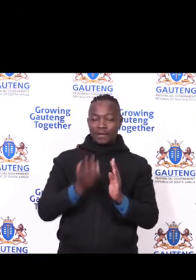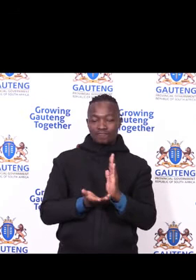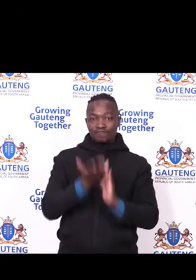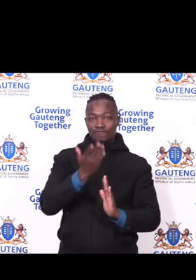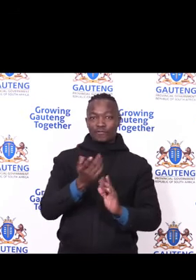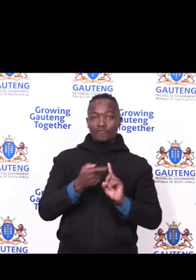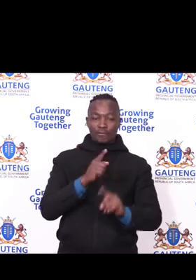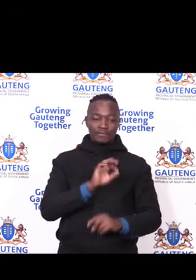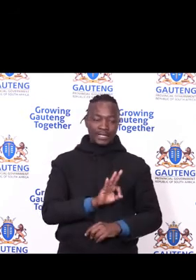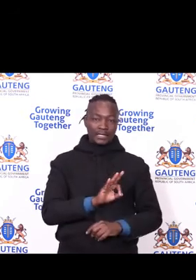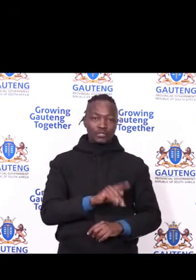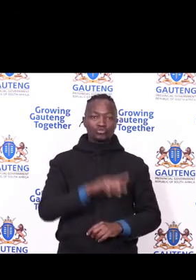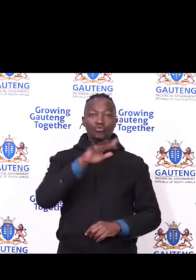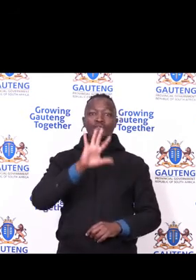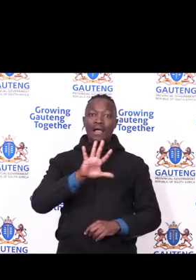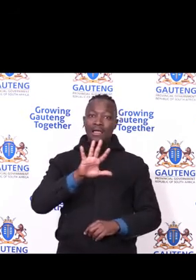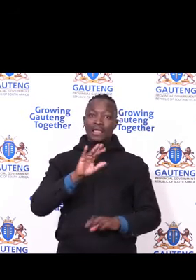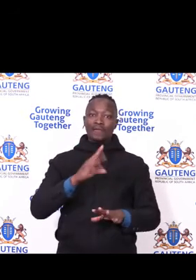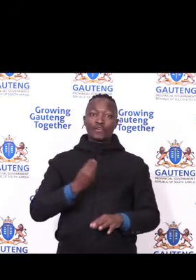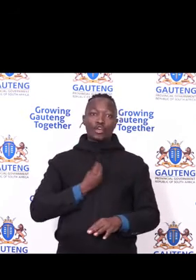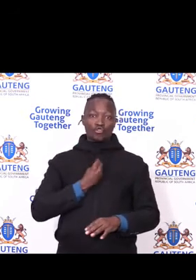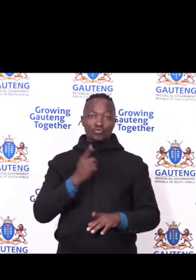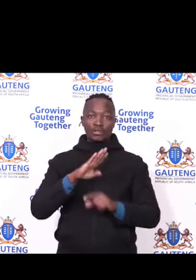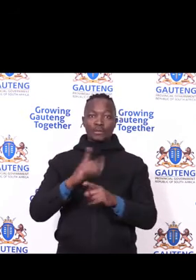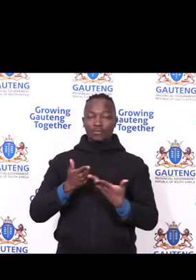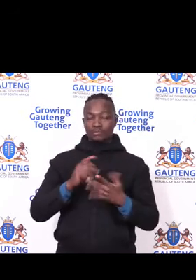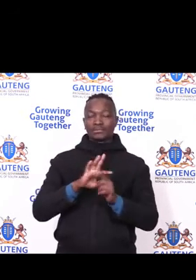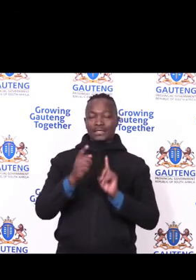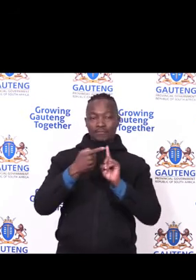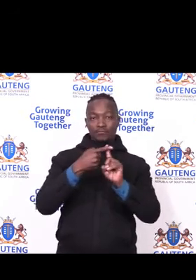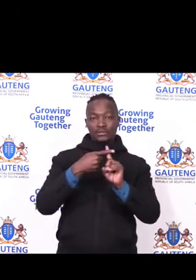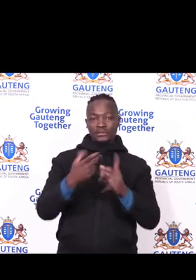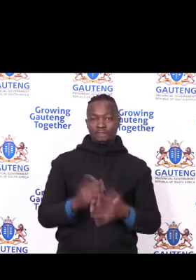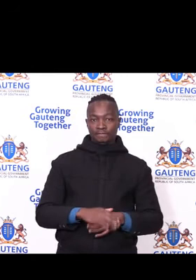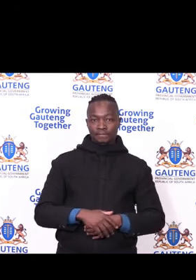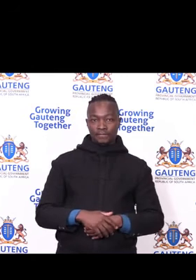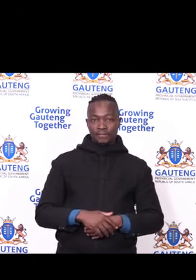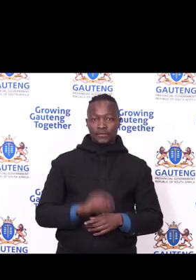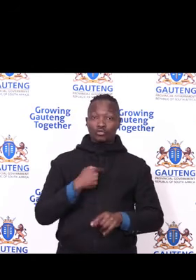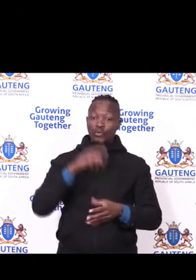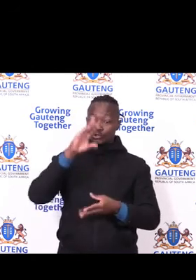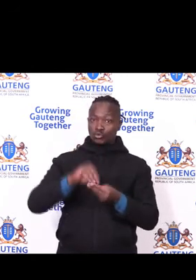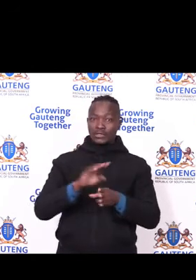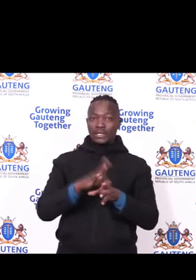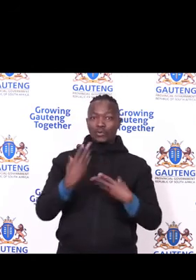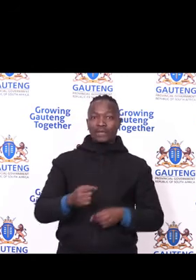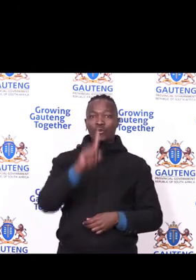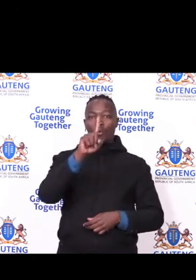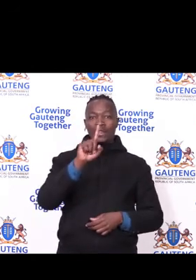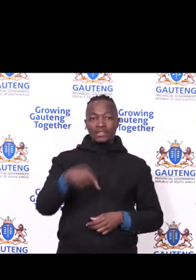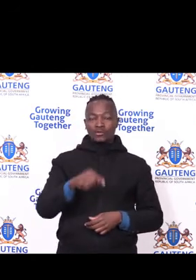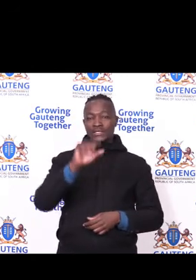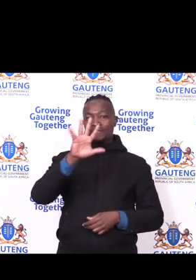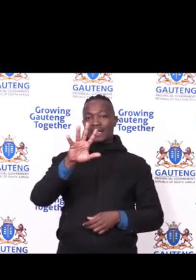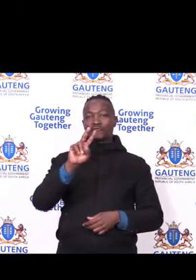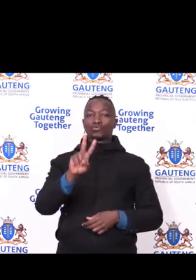to 5. We've got 5 youth brigade members that tested positive. So in total, we've got 1,527